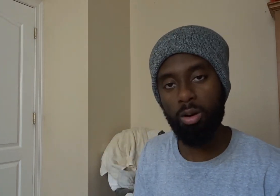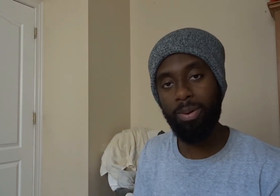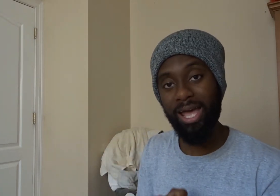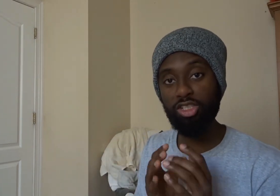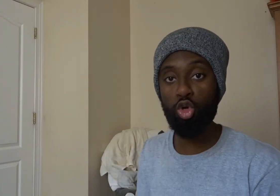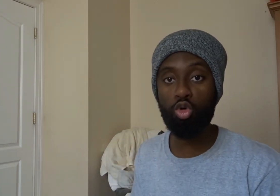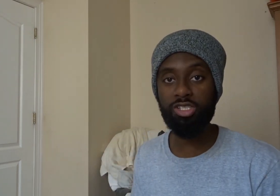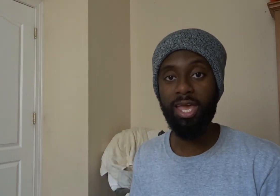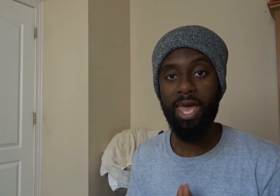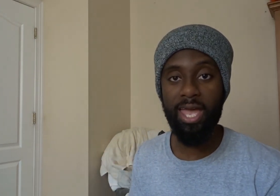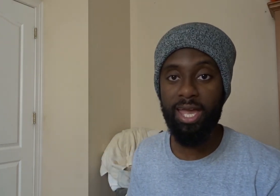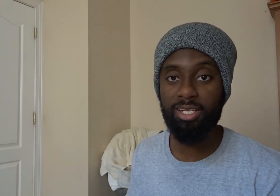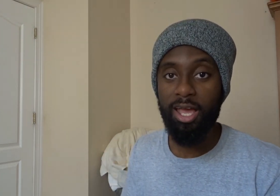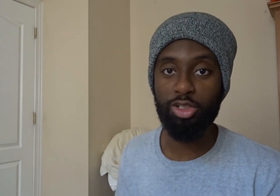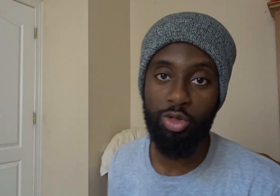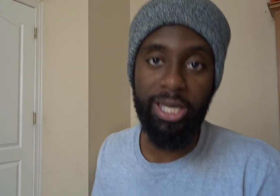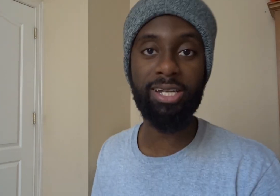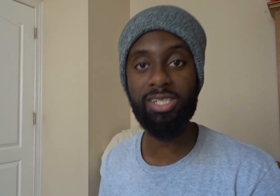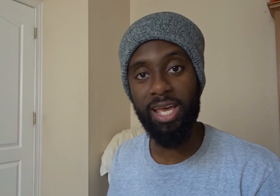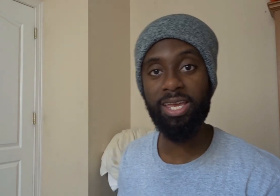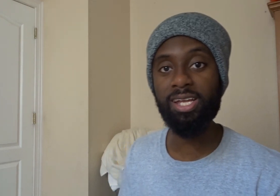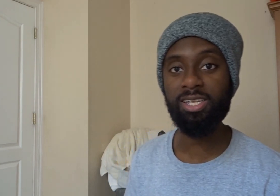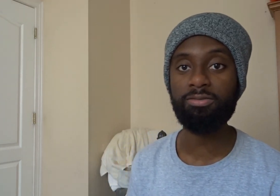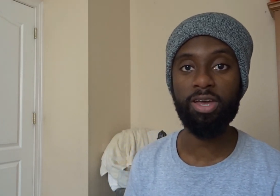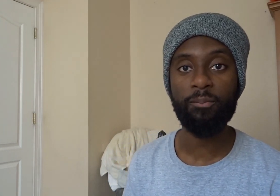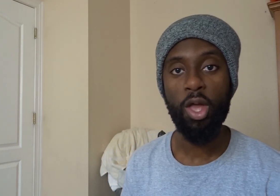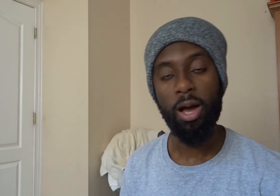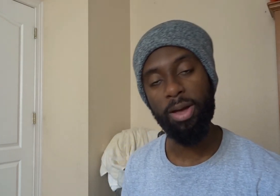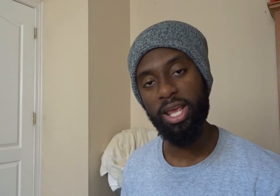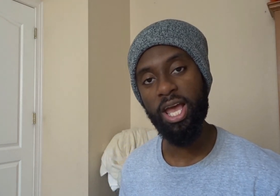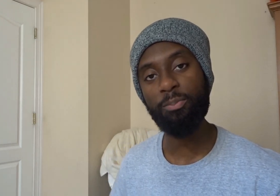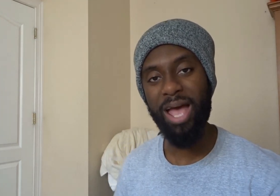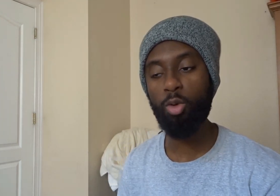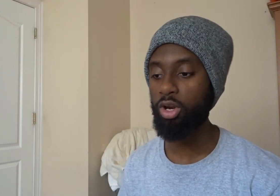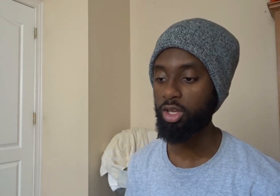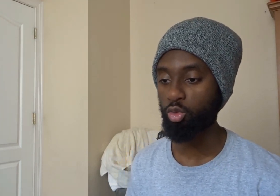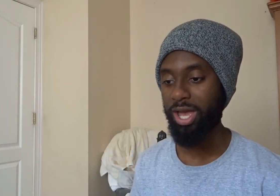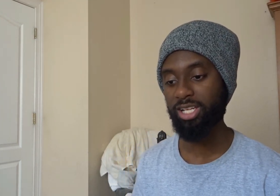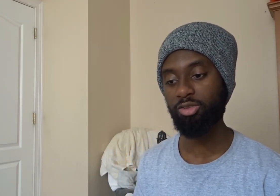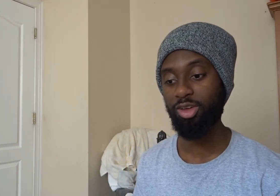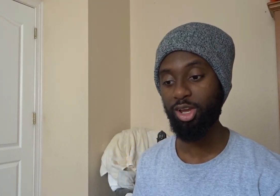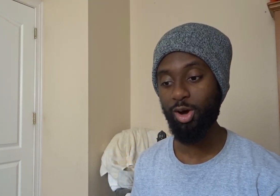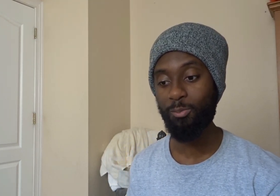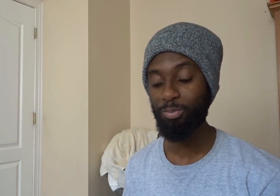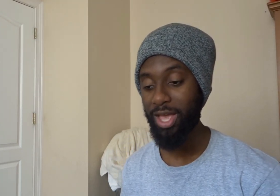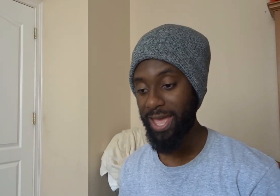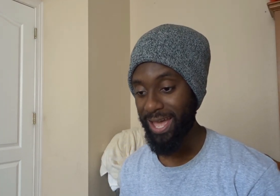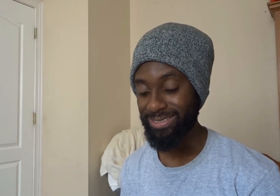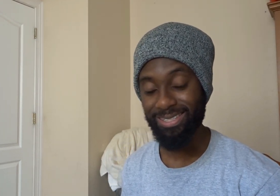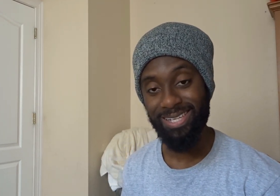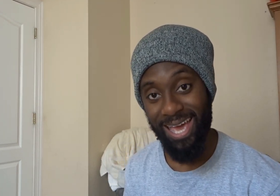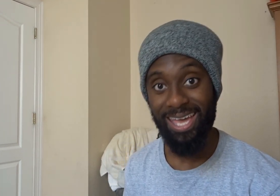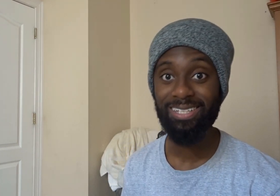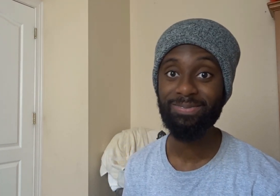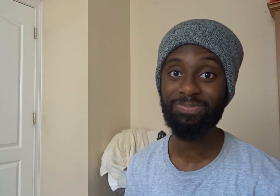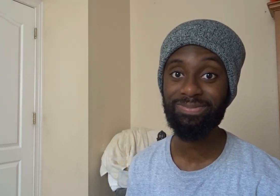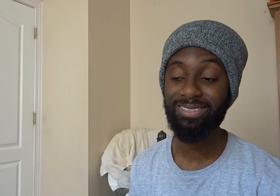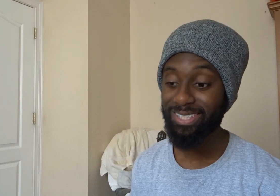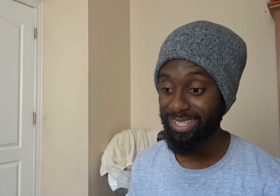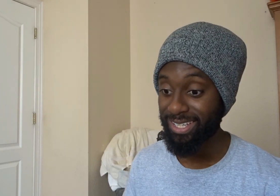Wow, welcome back, Dukes and Dukettes. It's EddyEd TV. I'm EddyEd, back with another reaction video. And